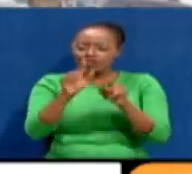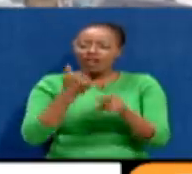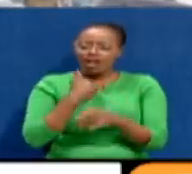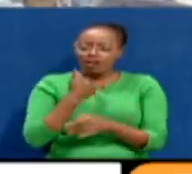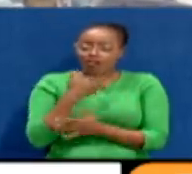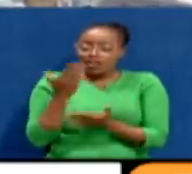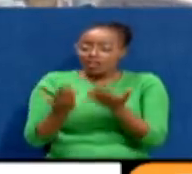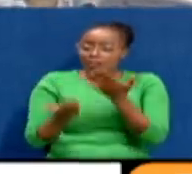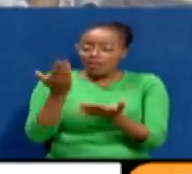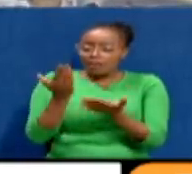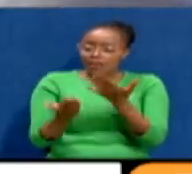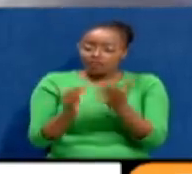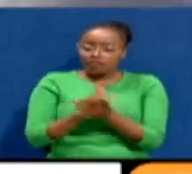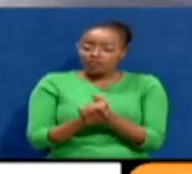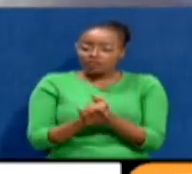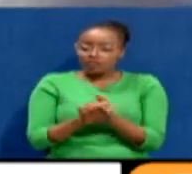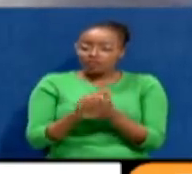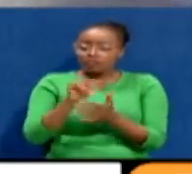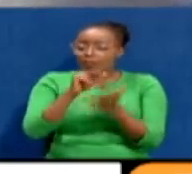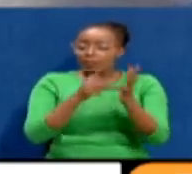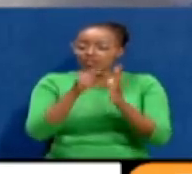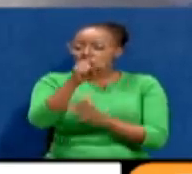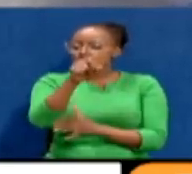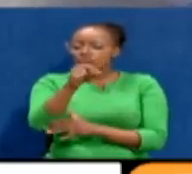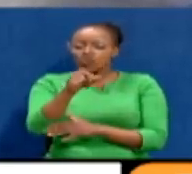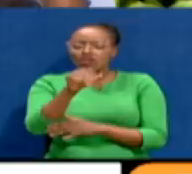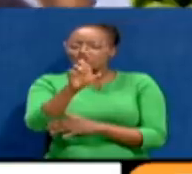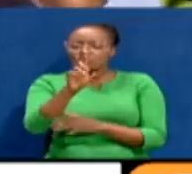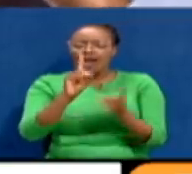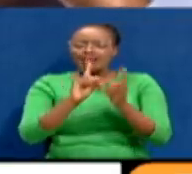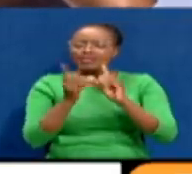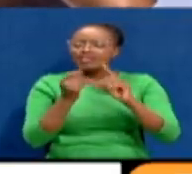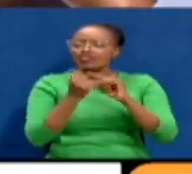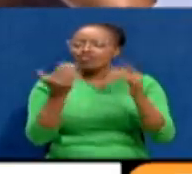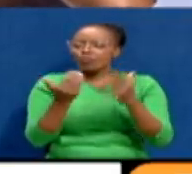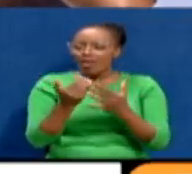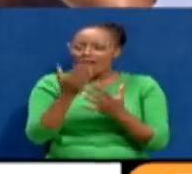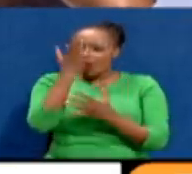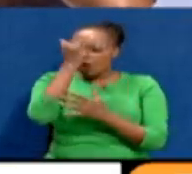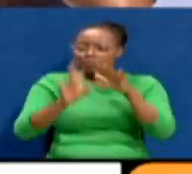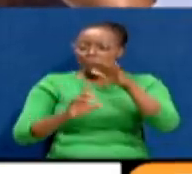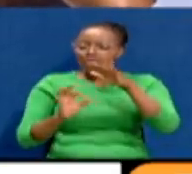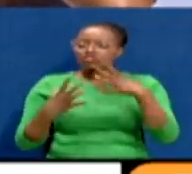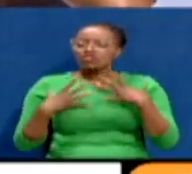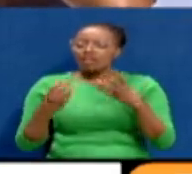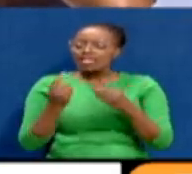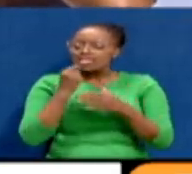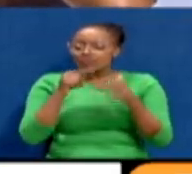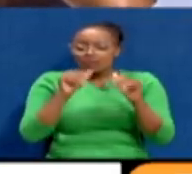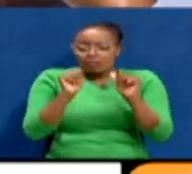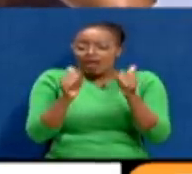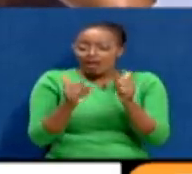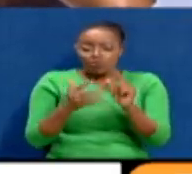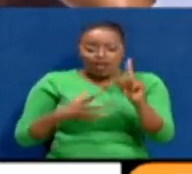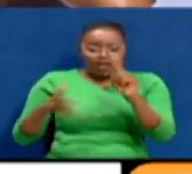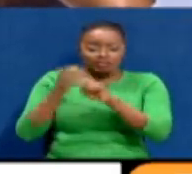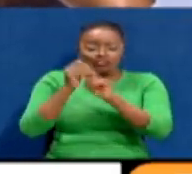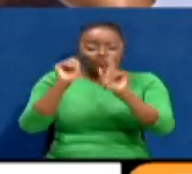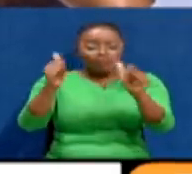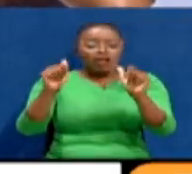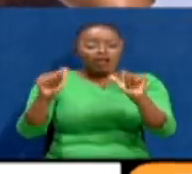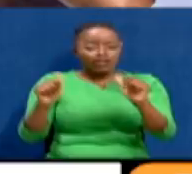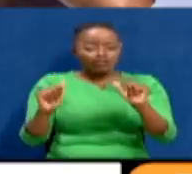so probably where are you getting your data from? Because the Ministry of Health says we are still not yet there.